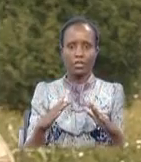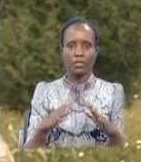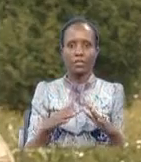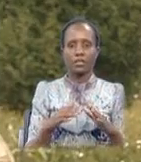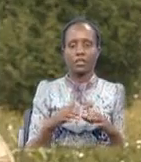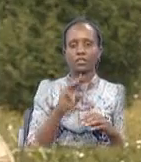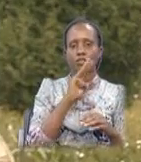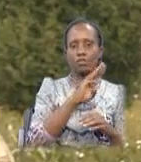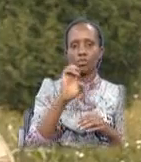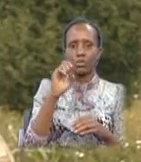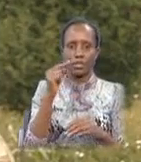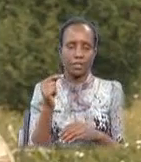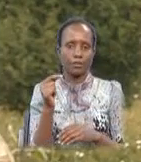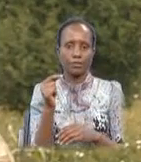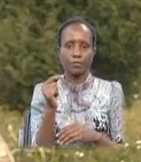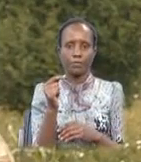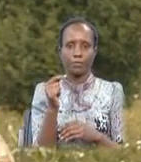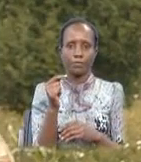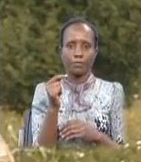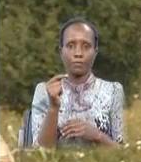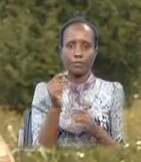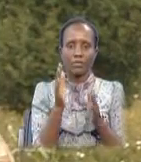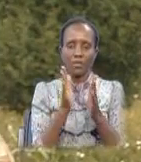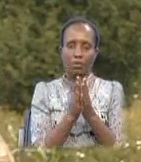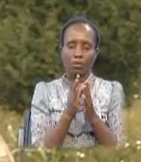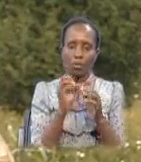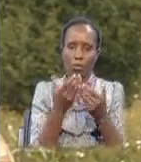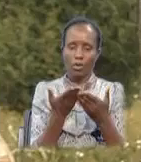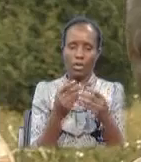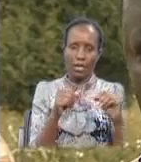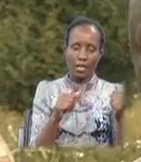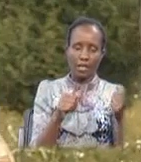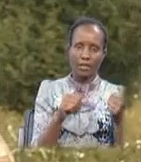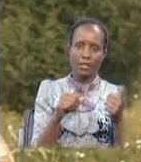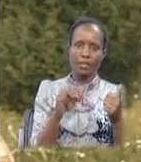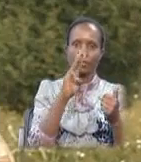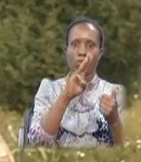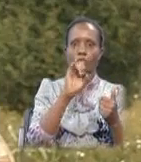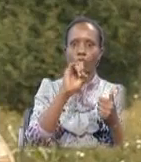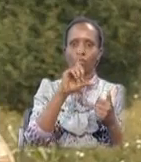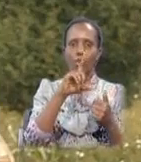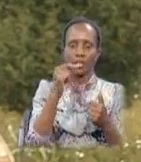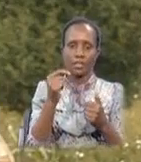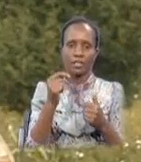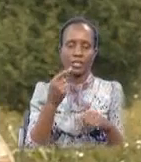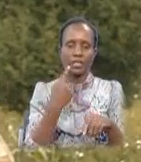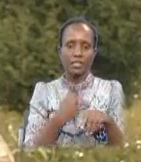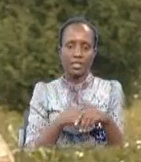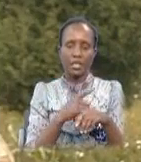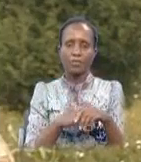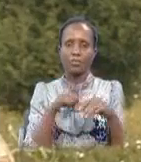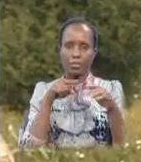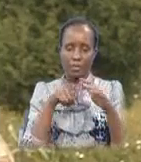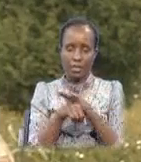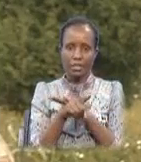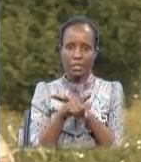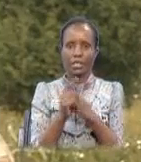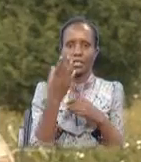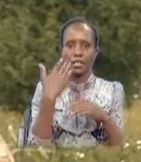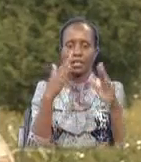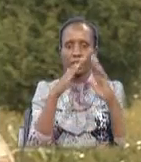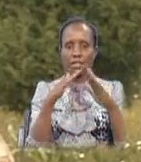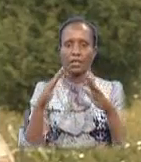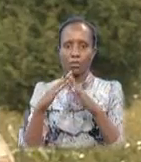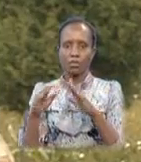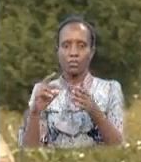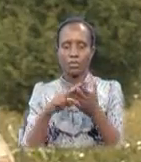fusarium wilt or the bacterial wilt. When it sets in the greenhouse, it forces